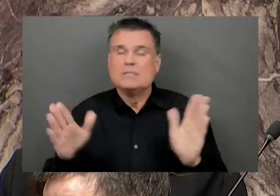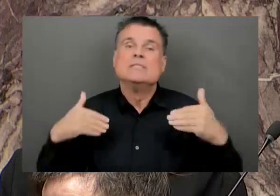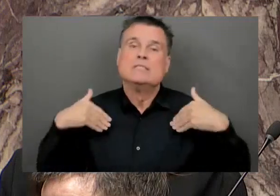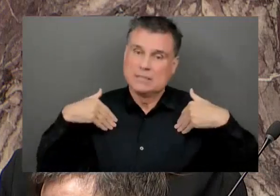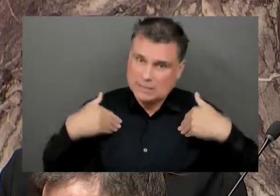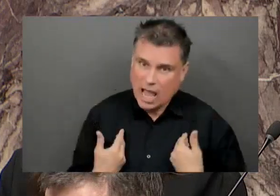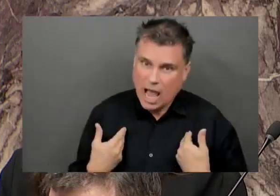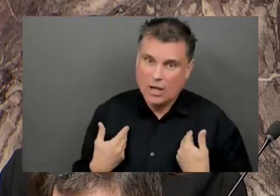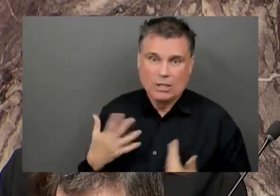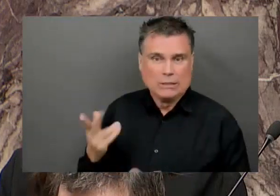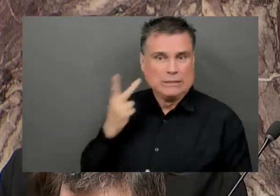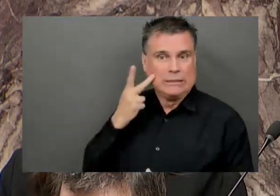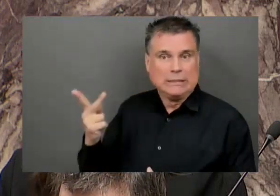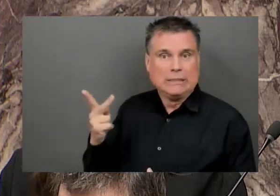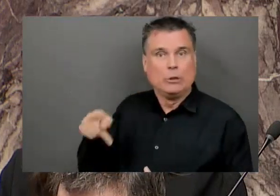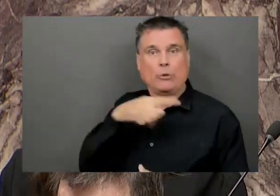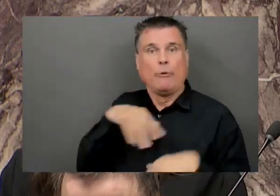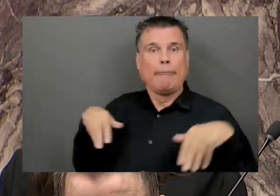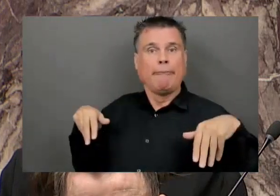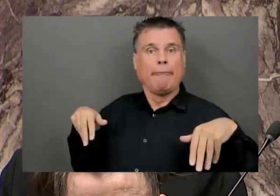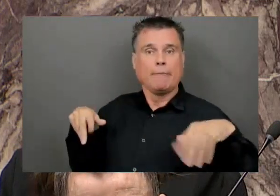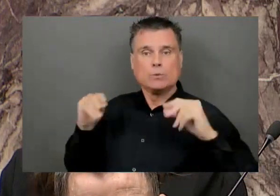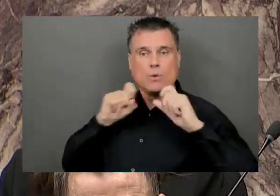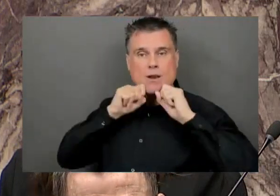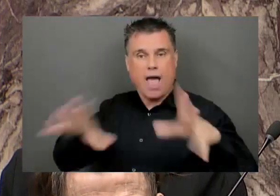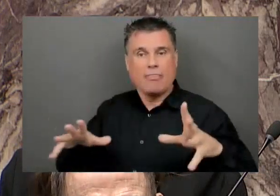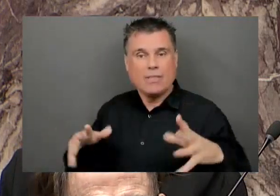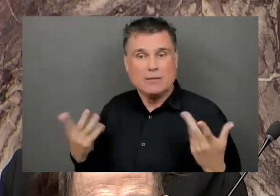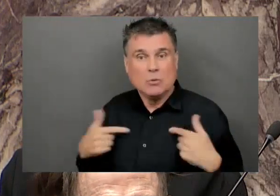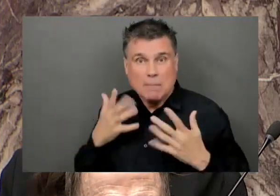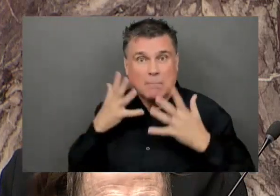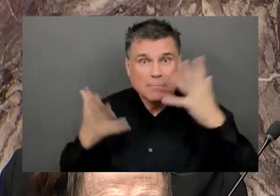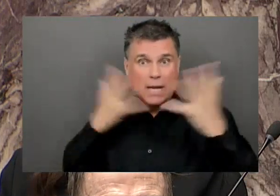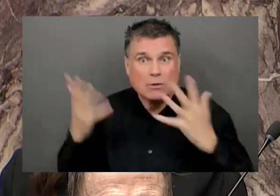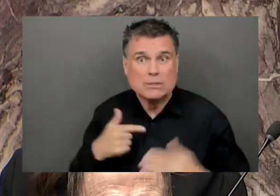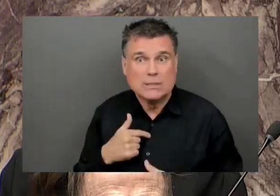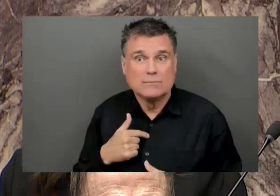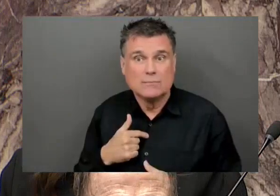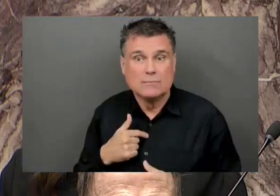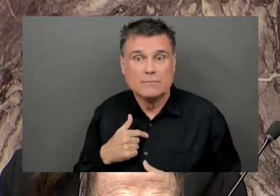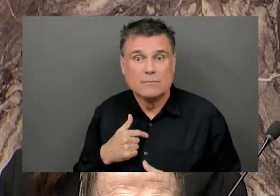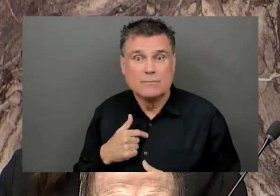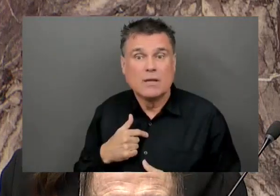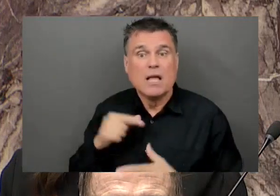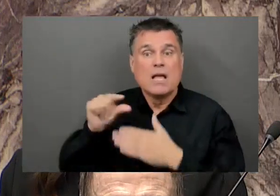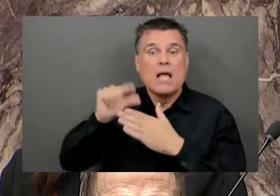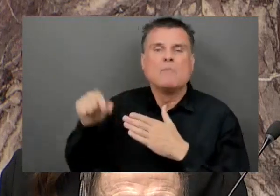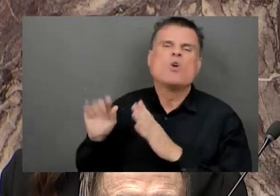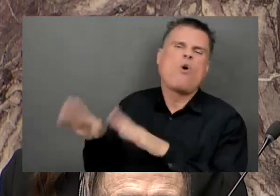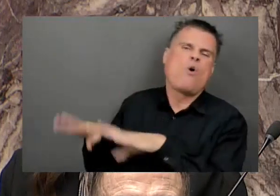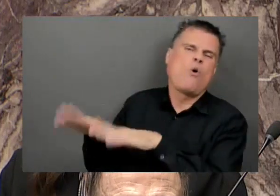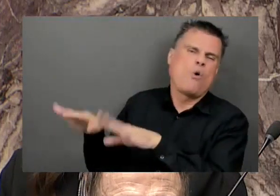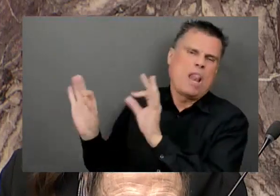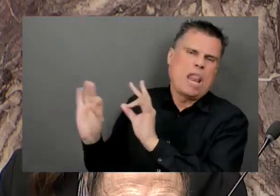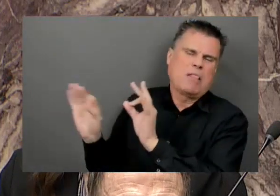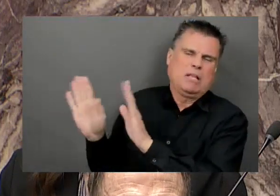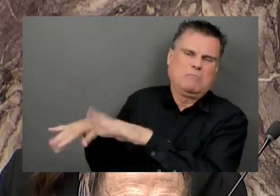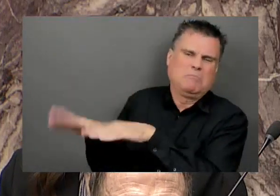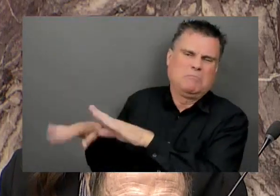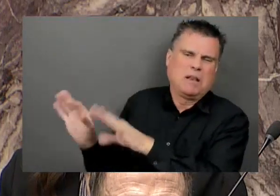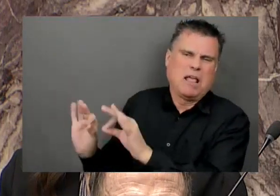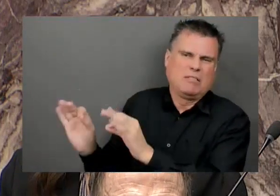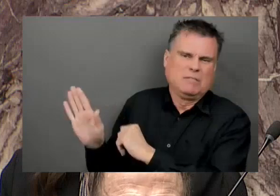they stand up every day and dismiss stories like this one. How about hospitals that are installing smoke